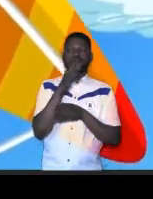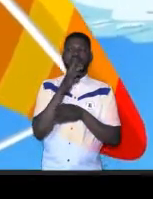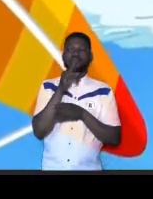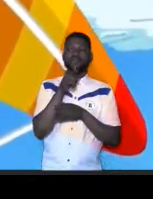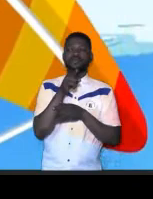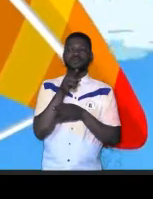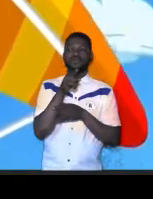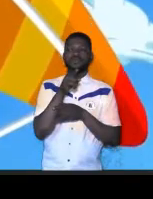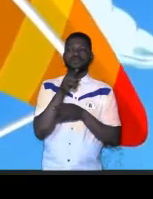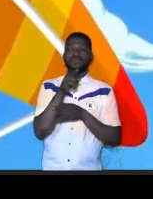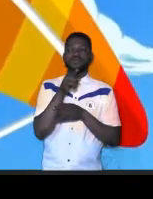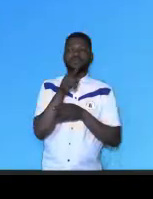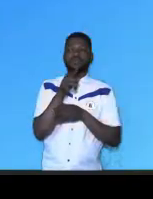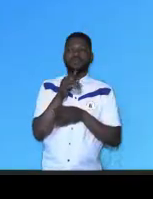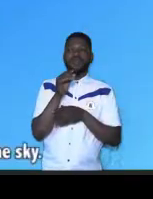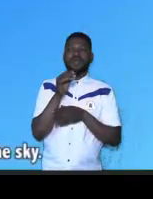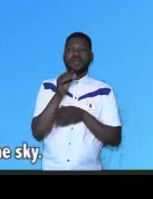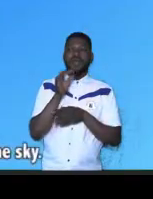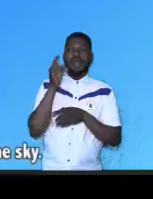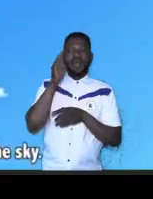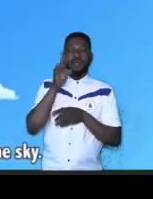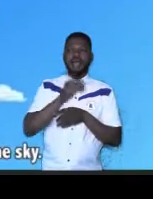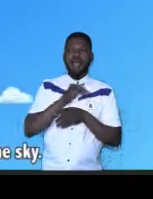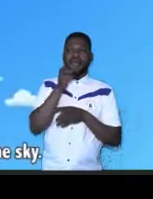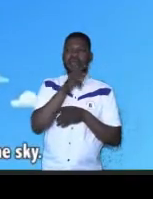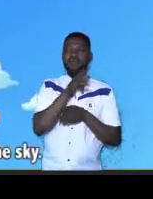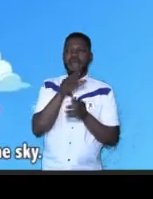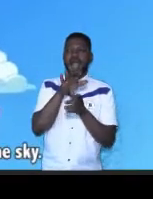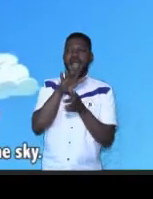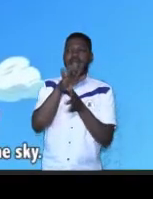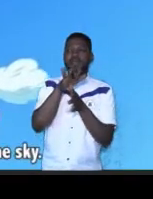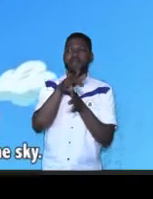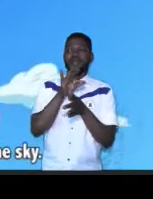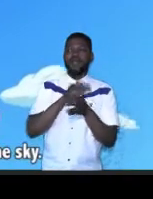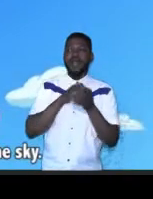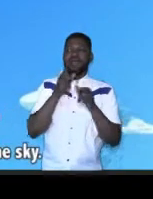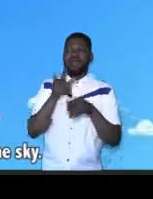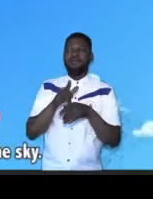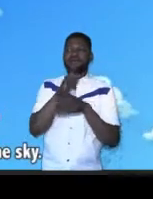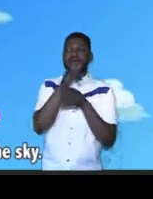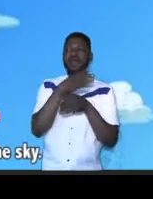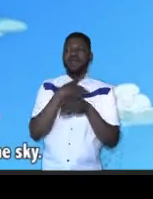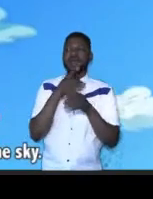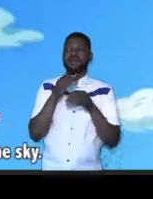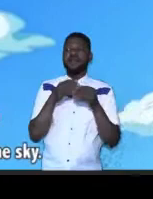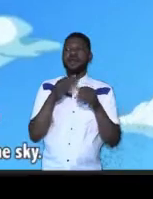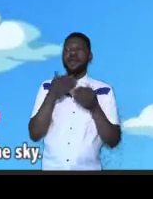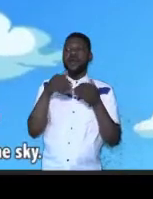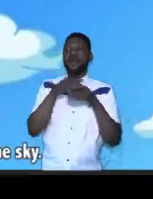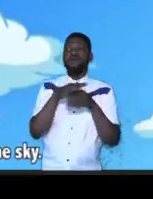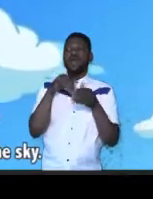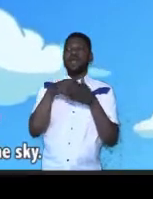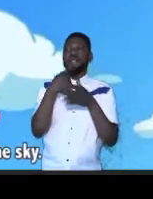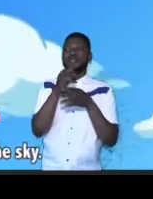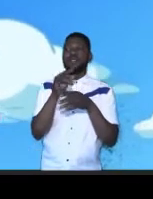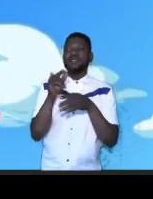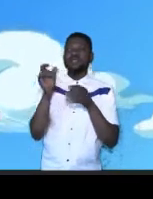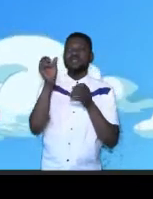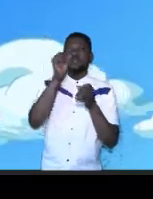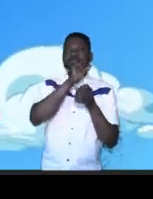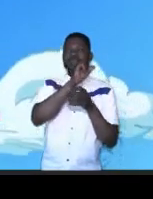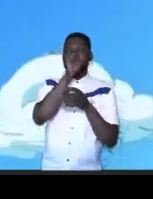Hey, who are you? Hi, I am a helicopter. I can fly and hover in the